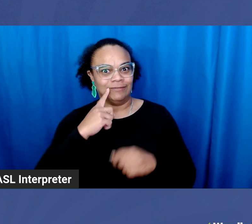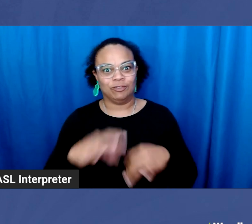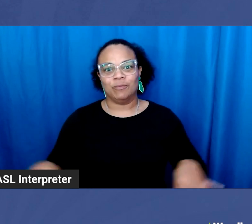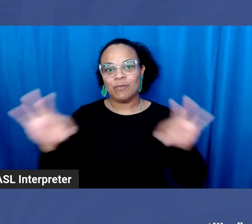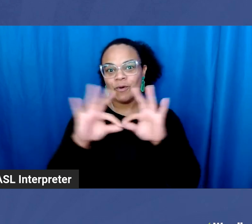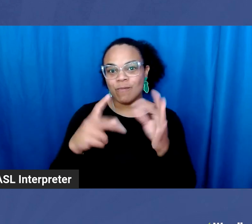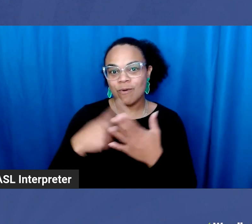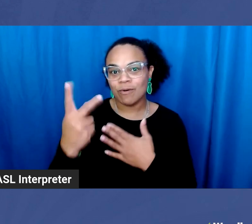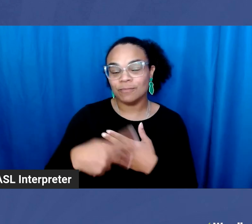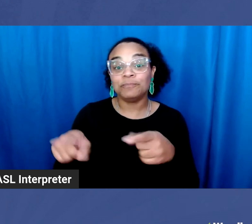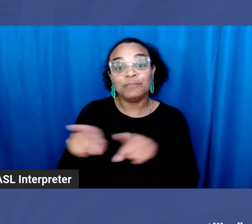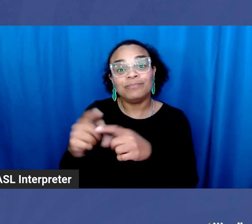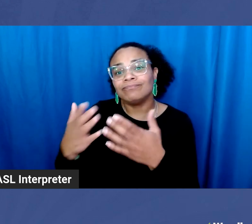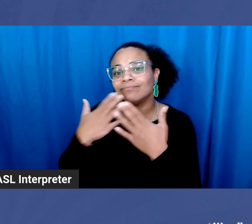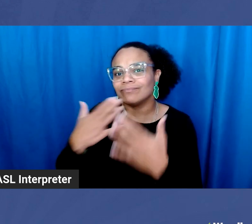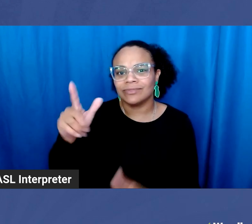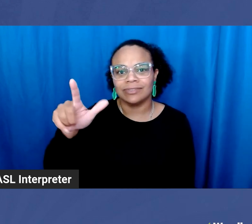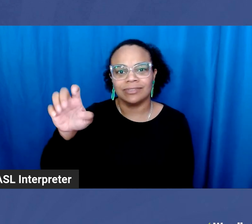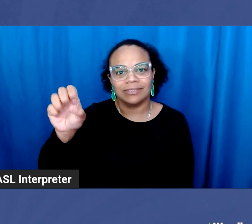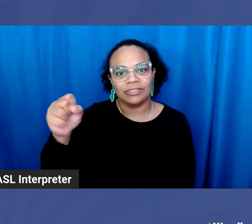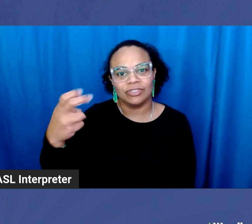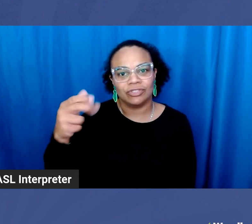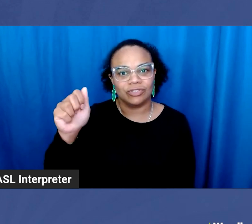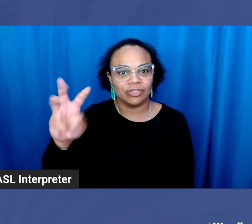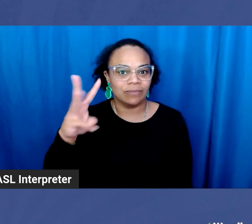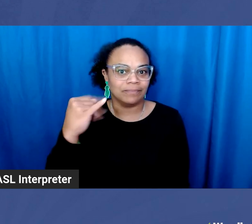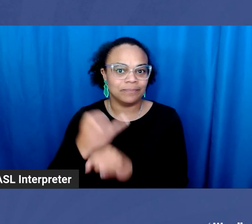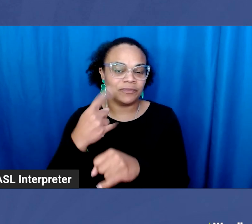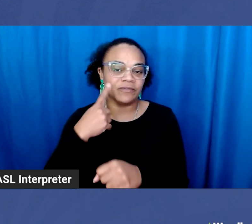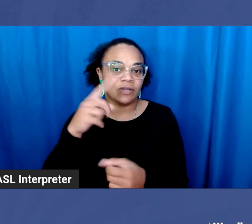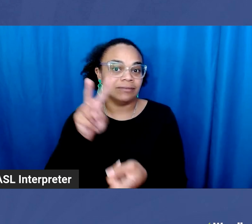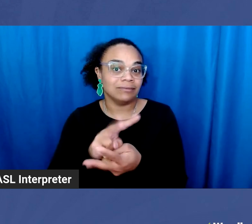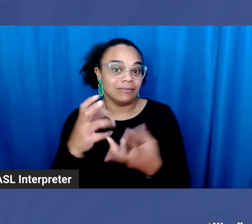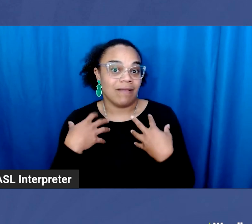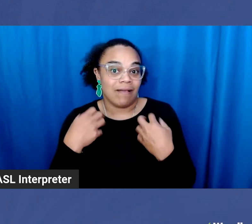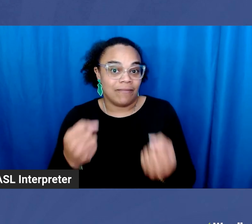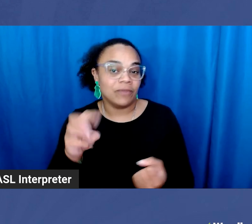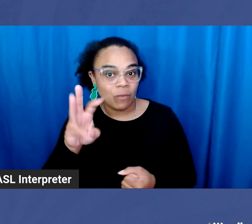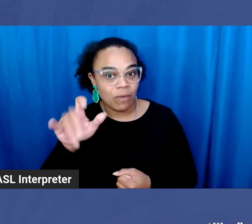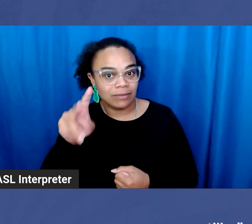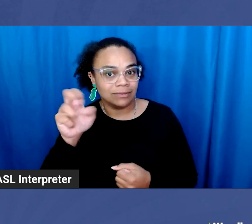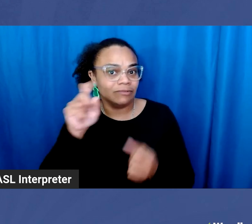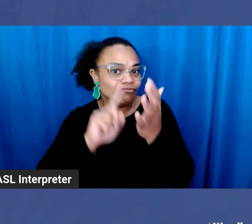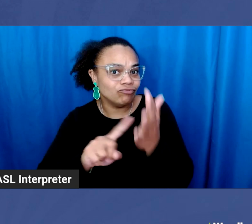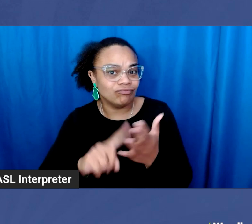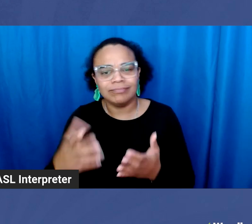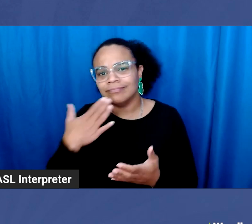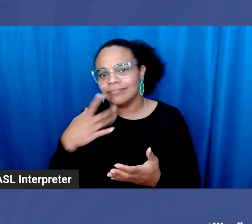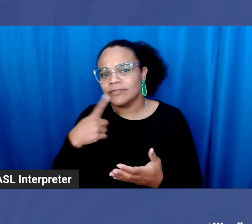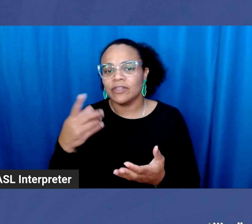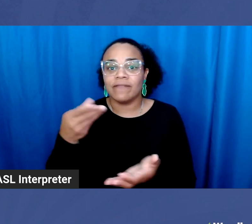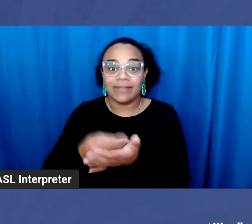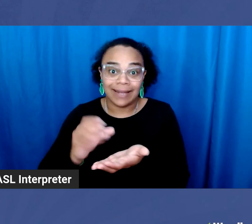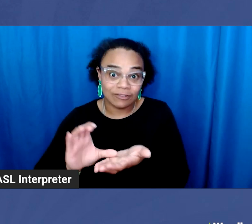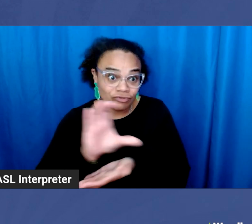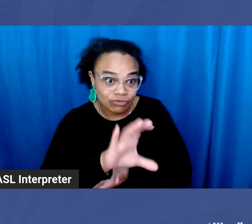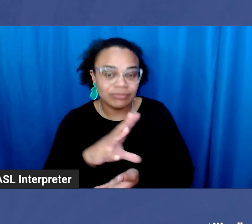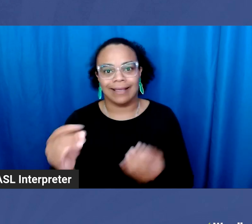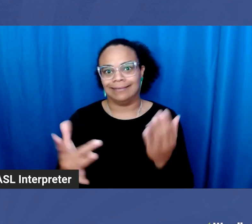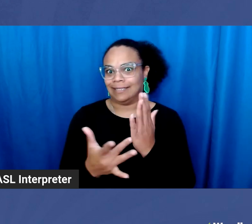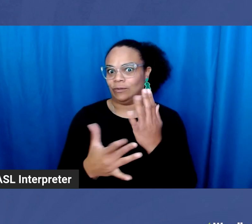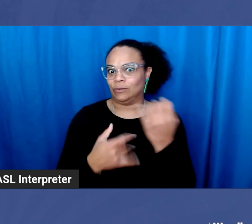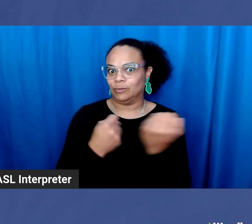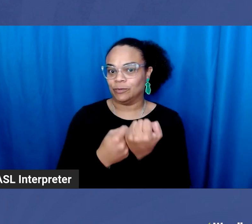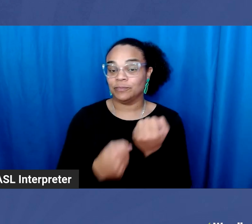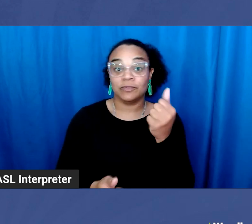and also to the LaShaw Institute for Sexual Health and Wellness Research for their financial and technical support. Most